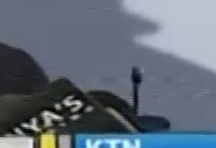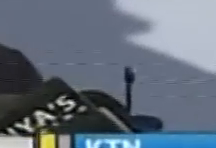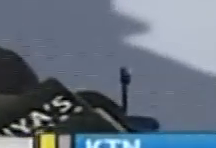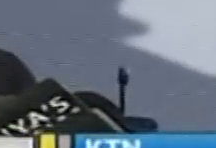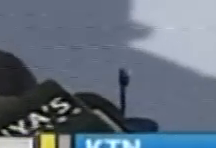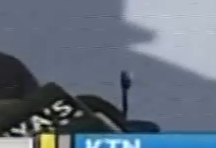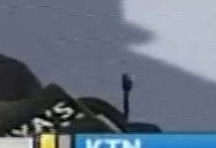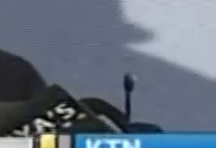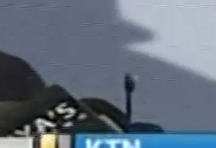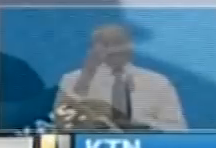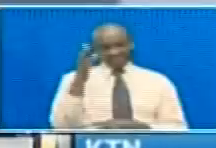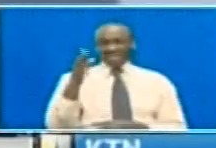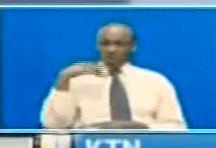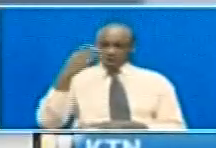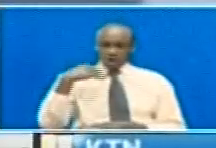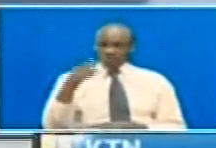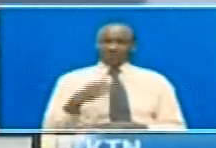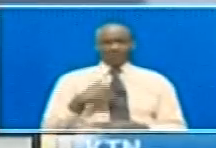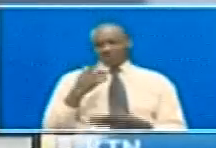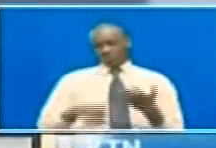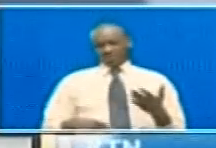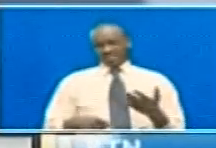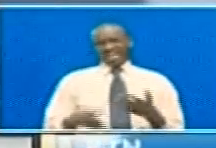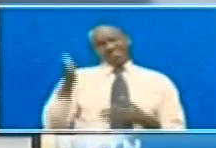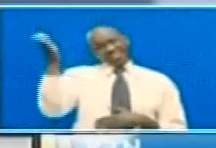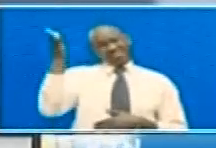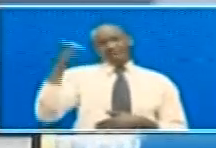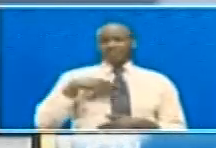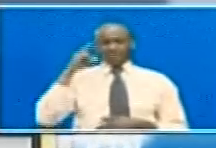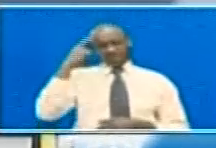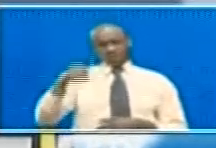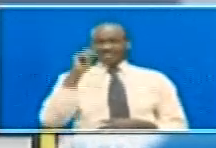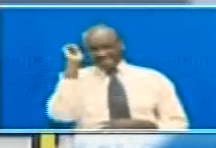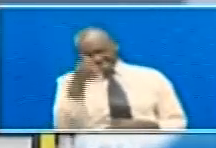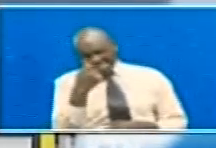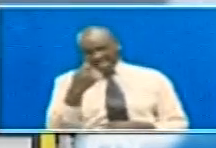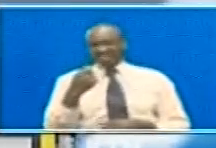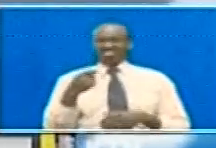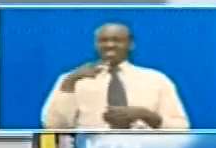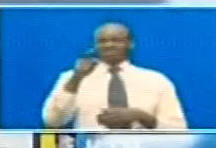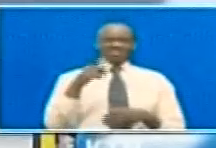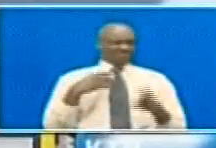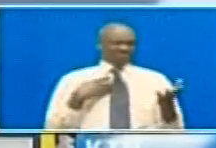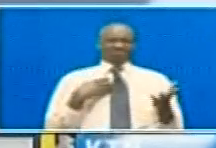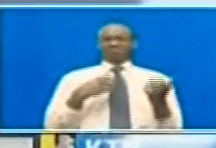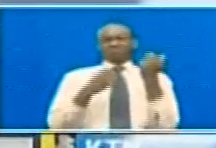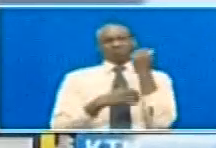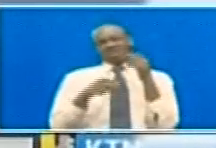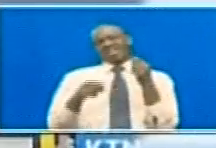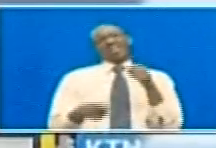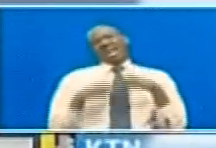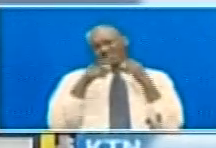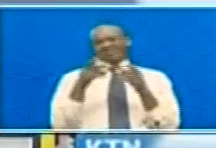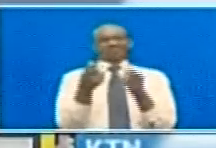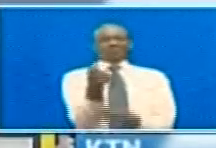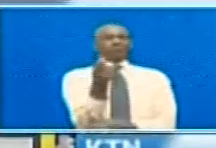One of the things that we have always felt is that out there, people think about Kenya in terms of a very narrow product line. And this is the